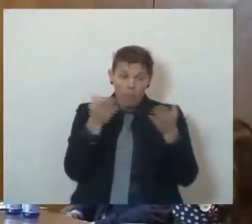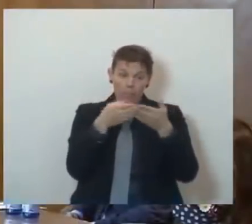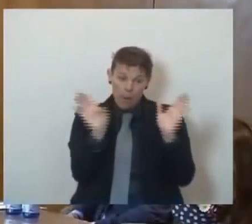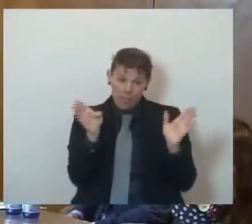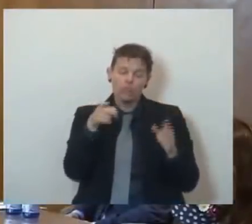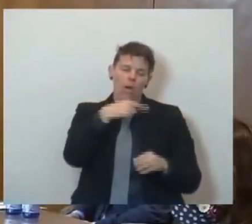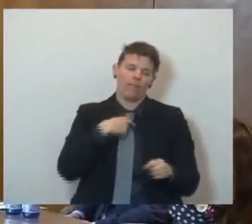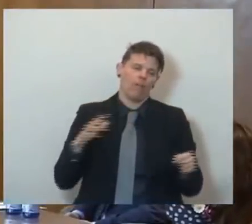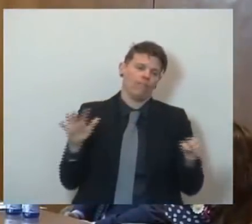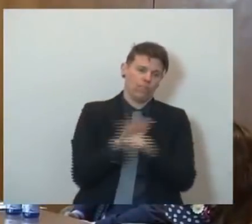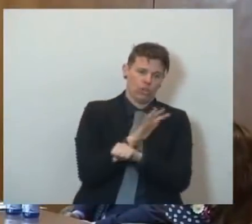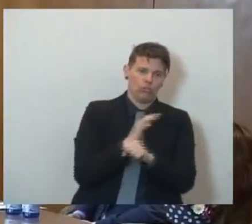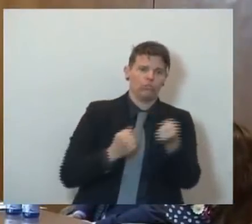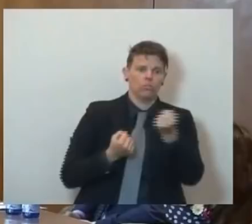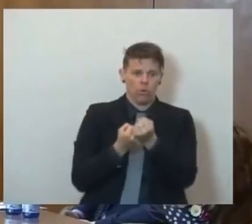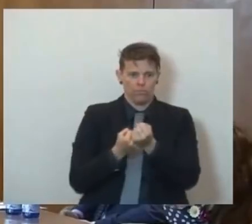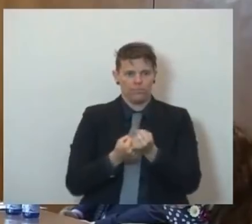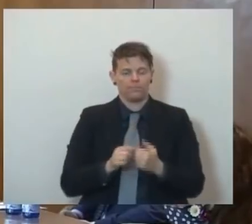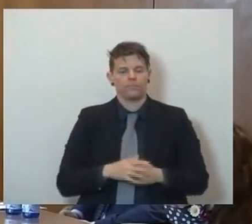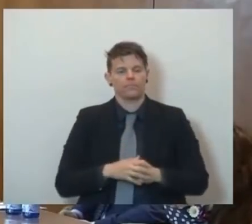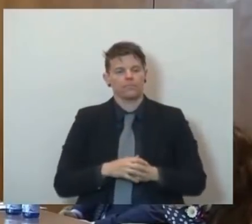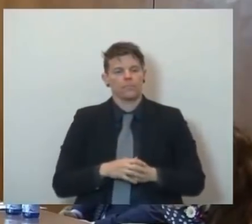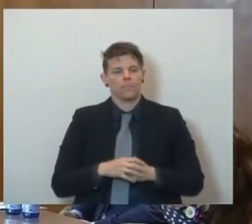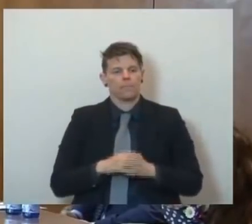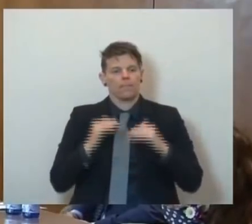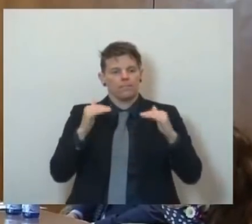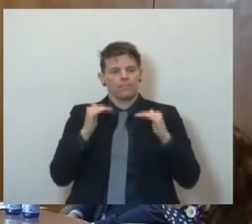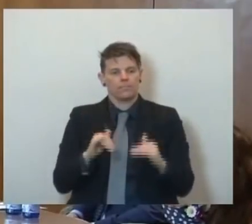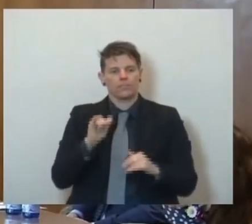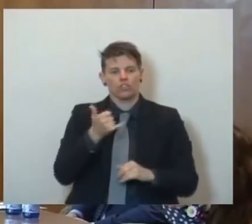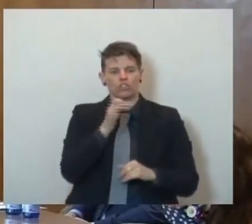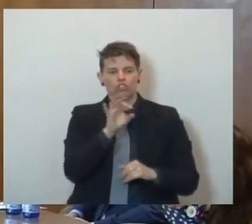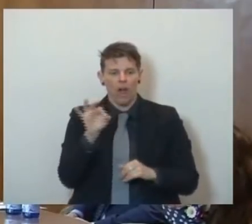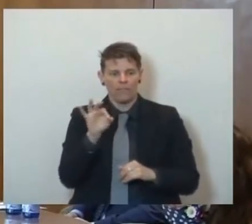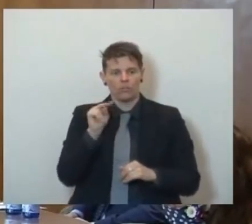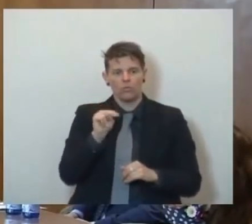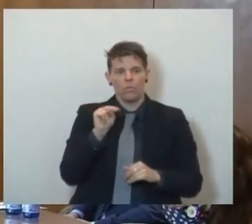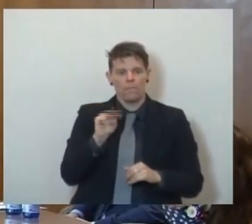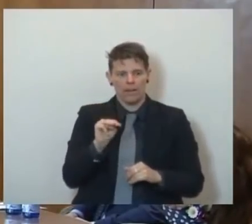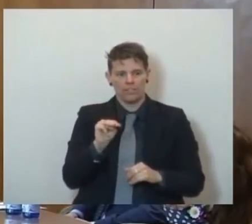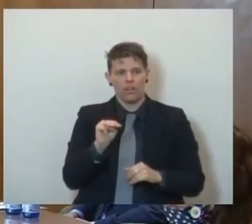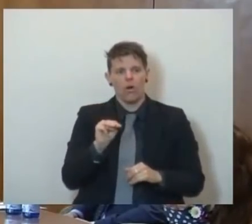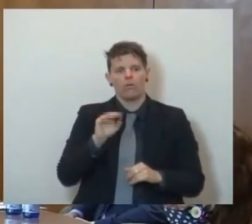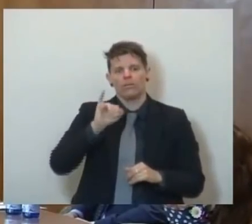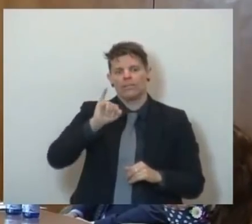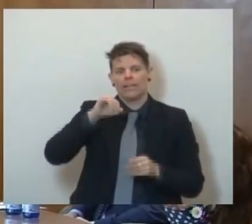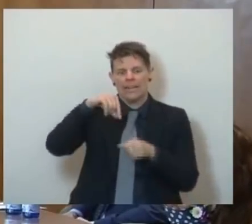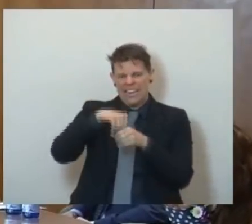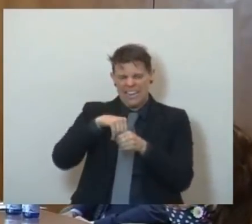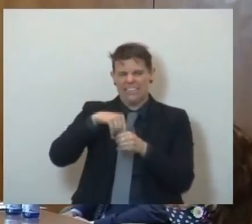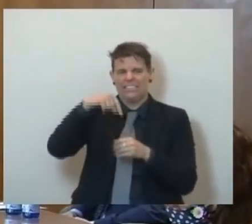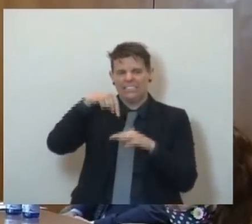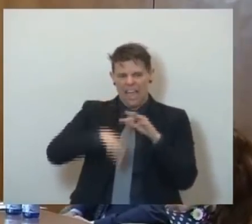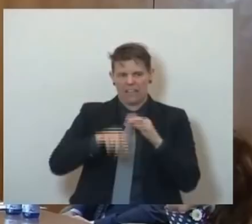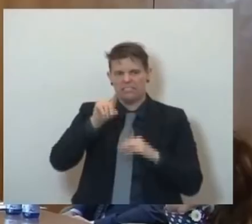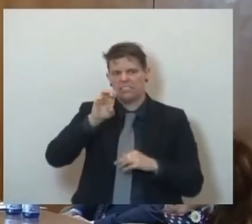Governor. Next, we're going to go to Jeff Proctor with New Mexico In Depth. Jeff, you are unmuted. Go right ahead.